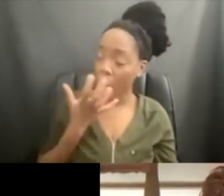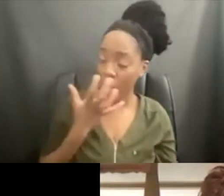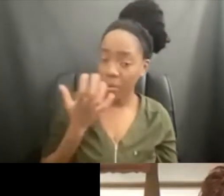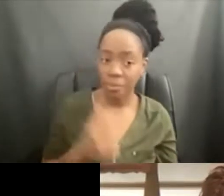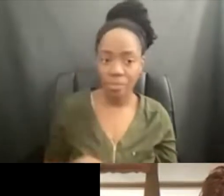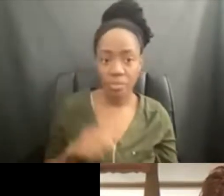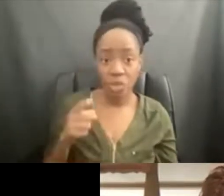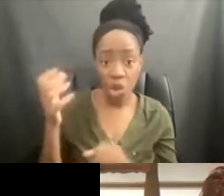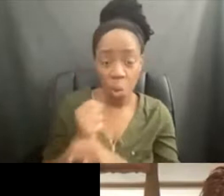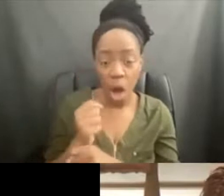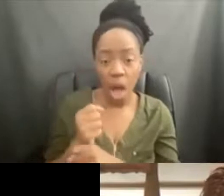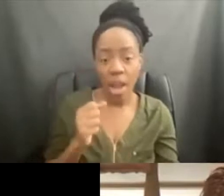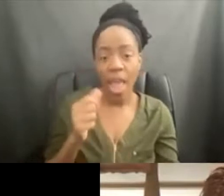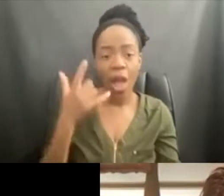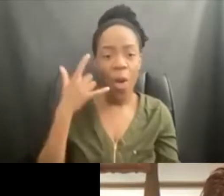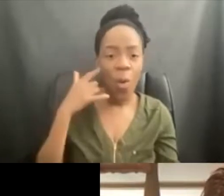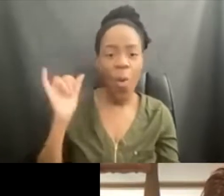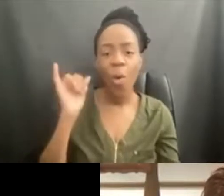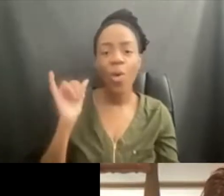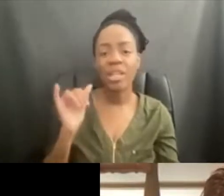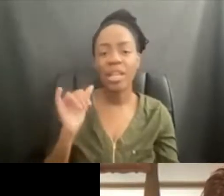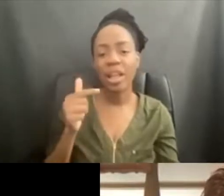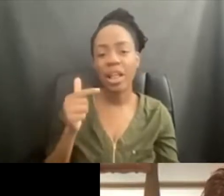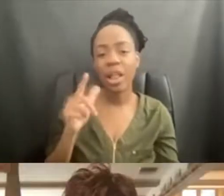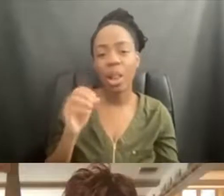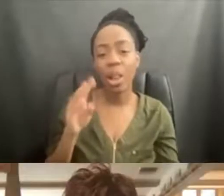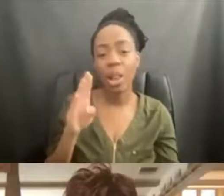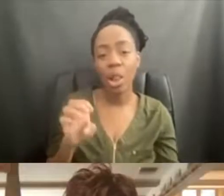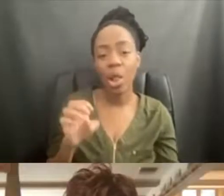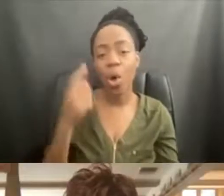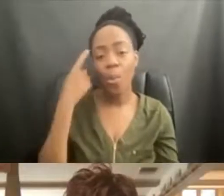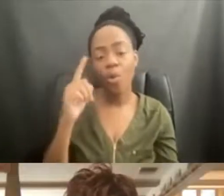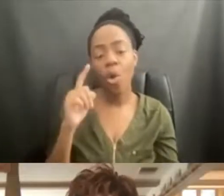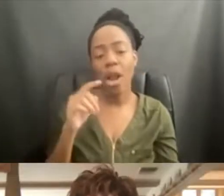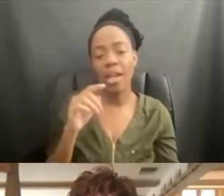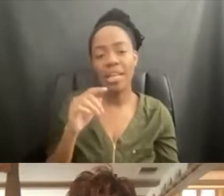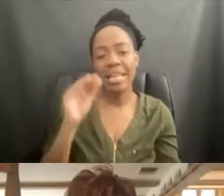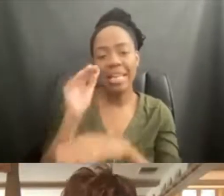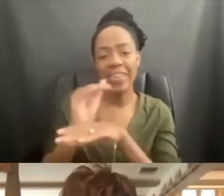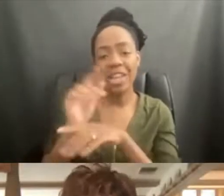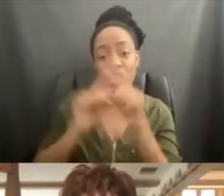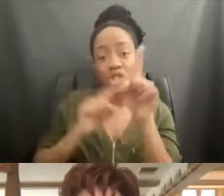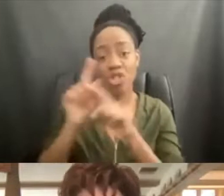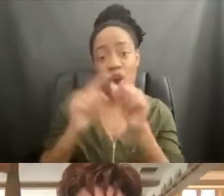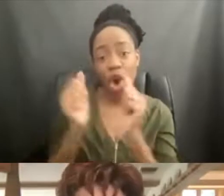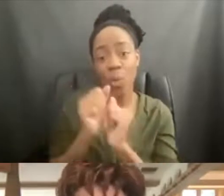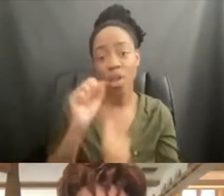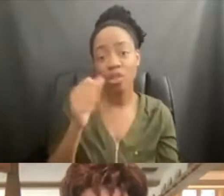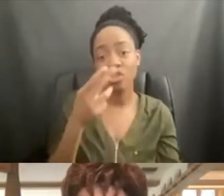you won a Golden Globe nomination for your role in The Evening Star with Shirley MacLaine. Oh, and Shirley MacLaine was